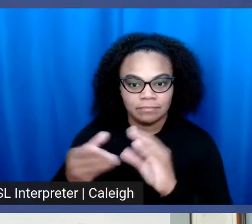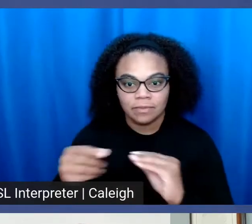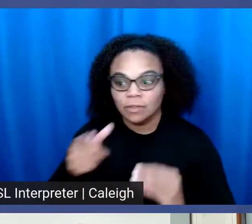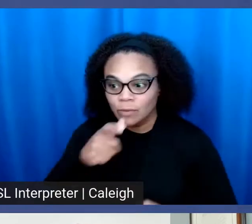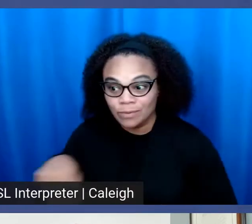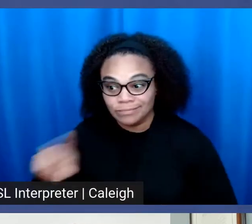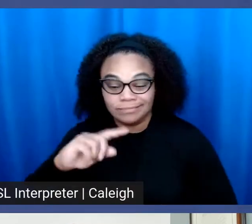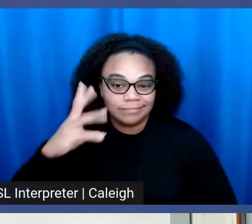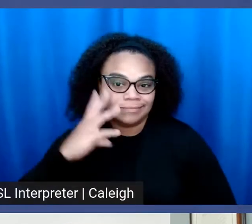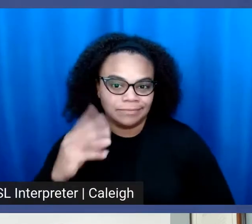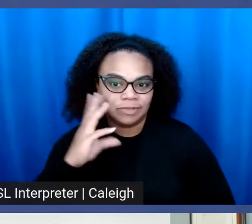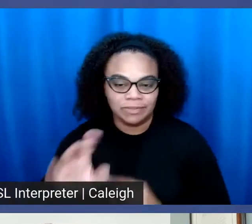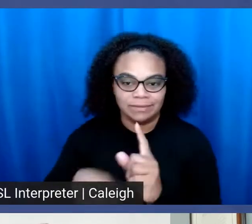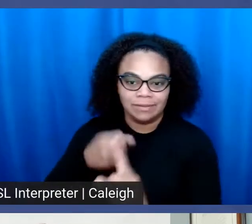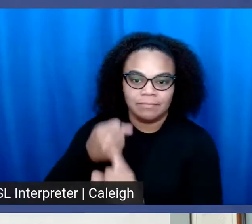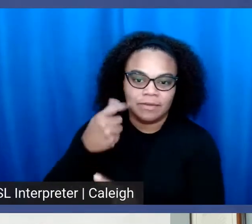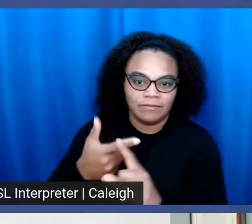censorship.